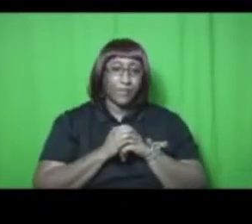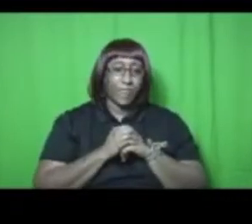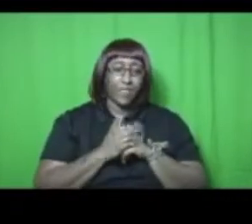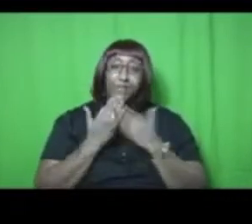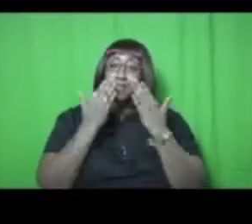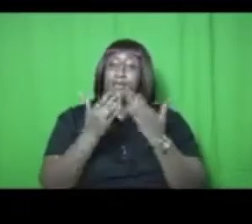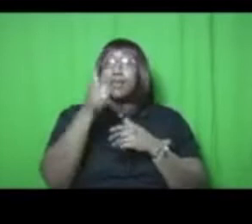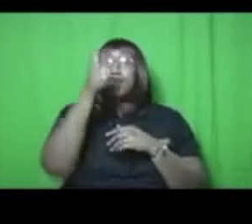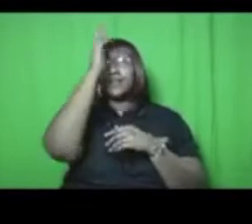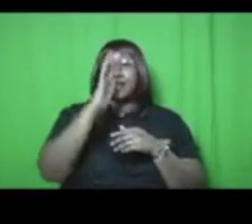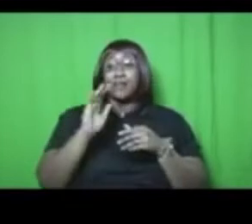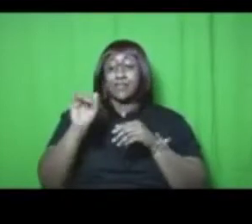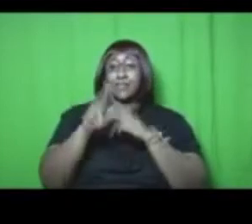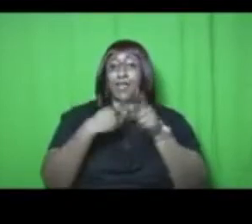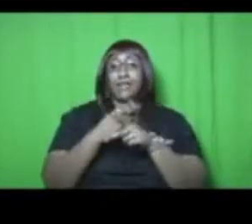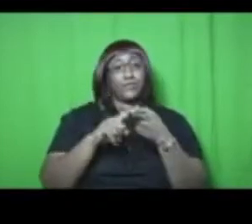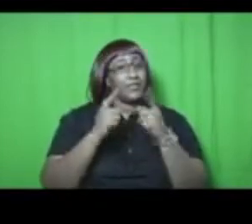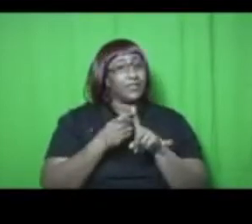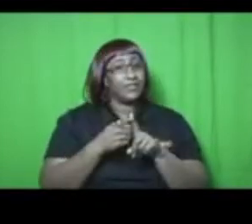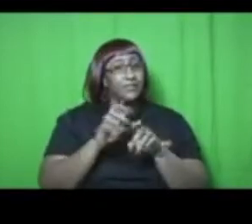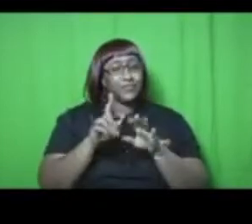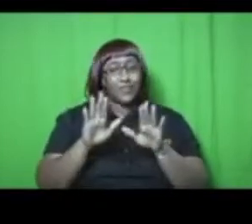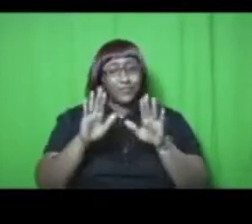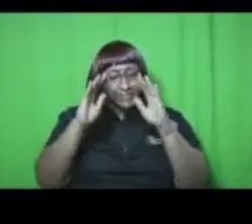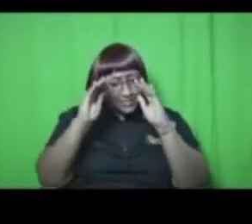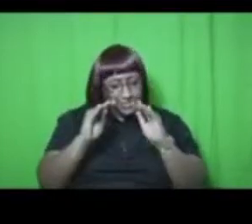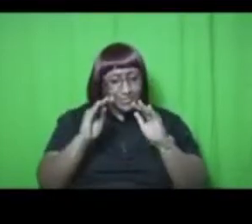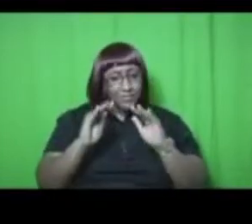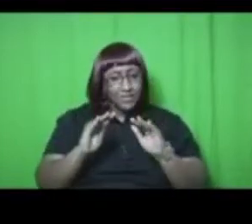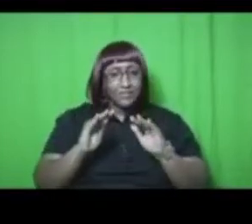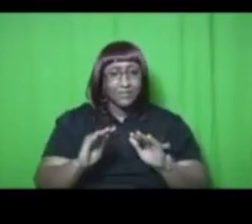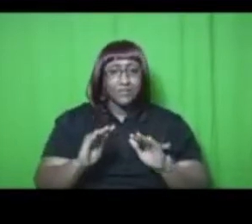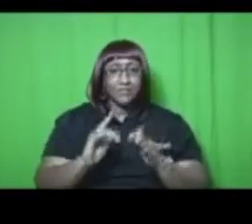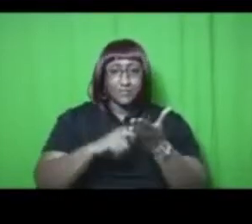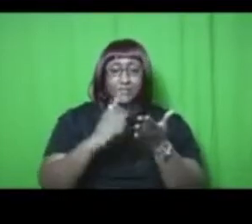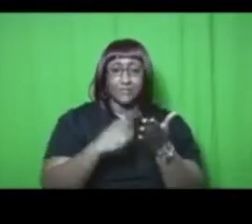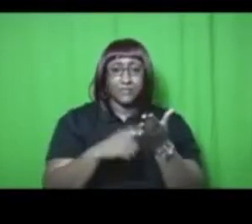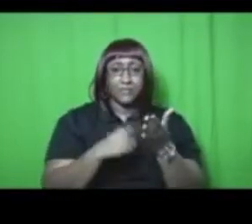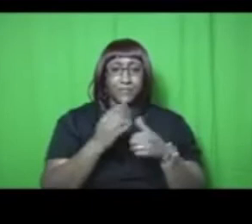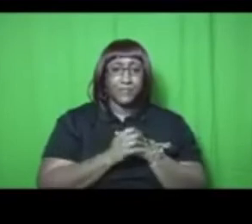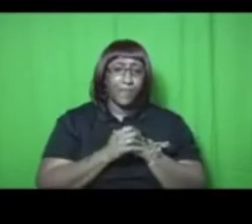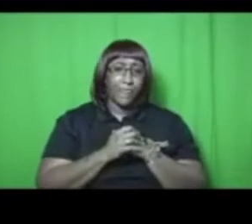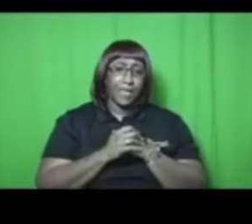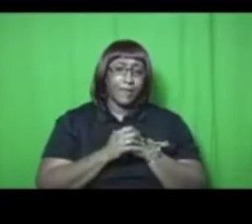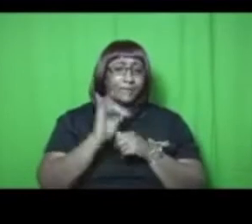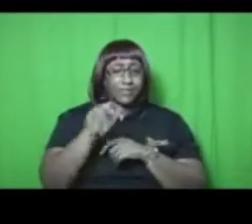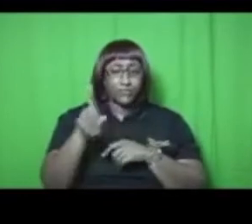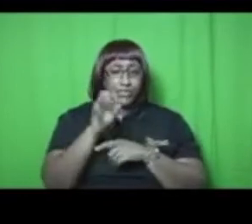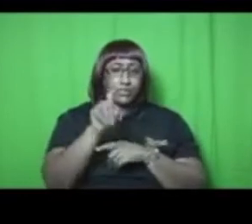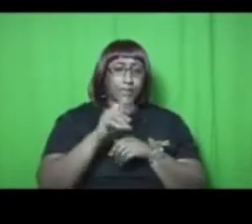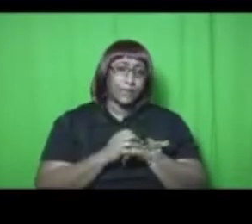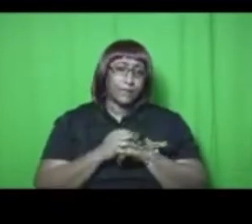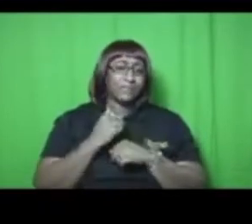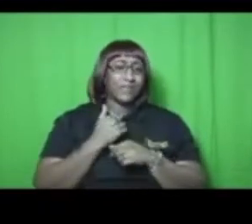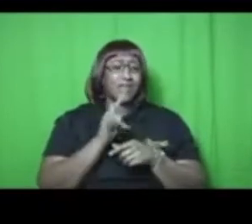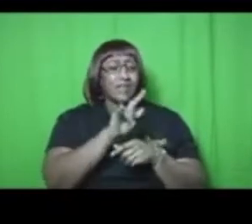Thank God they have ride or die friends, but you know, you got to tame some of that sometimes. They say, oh, I'll cut somebody. And that's what Peter did. And you know what